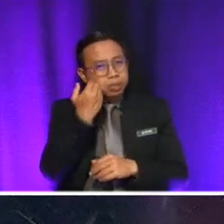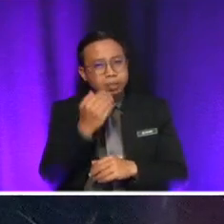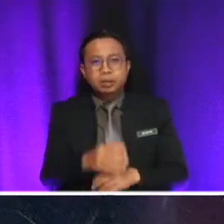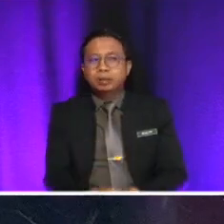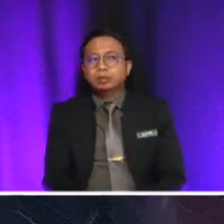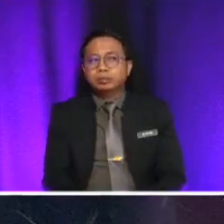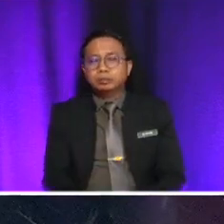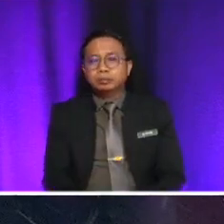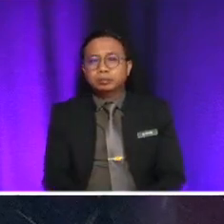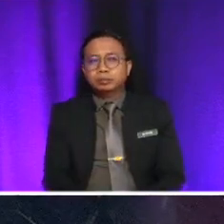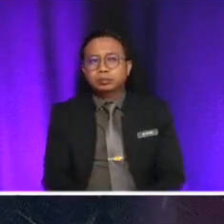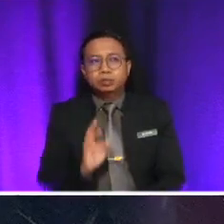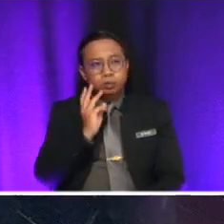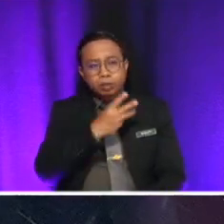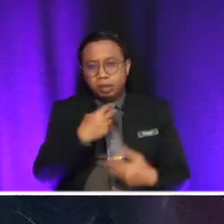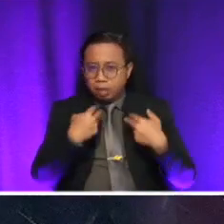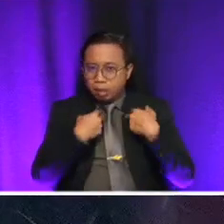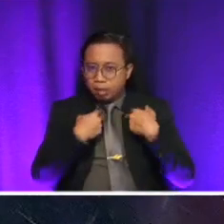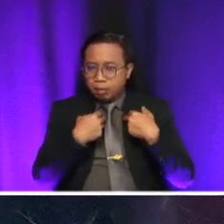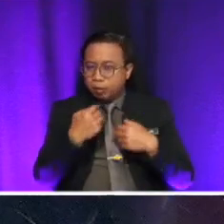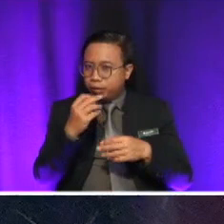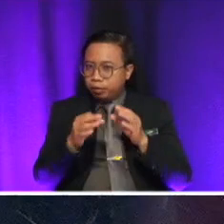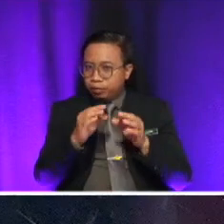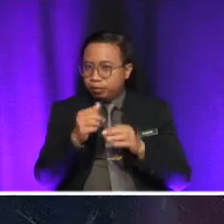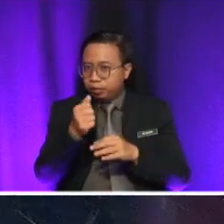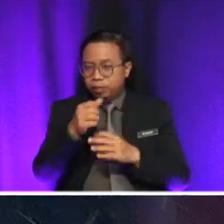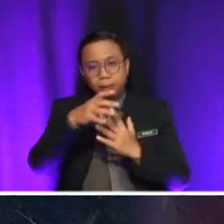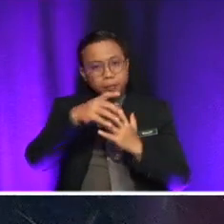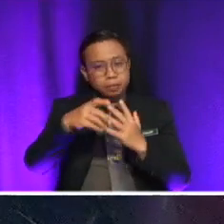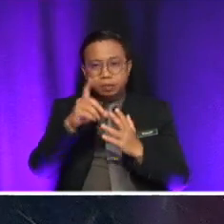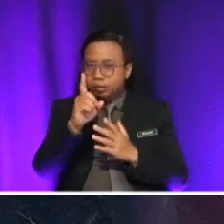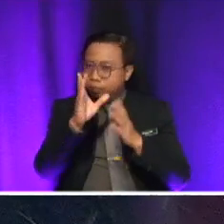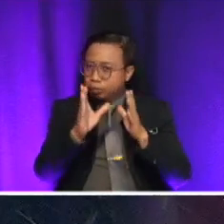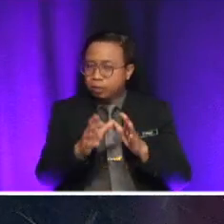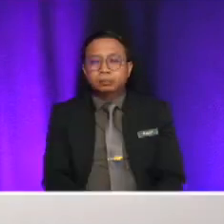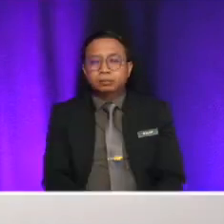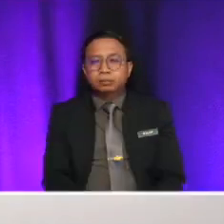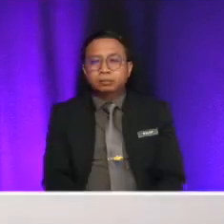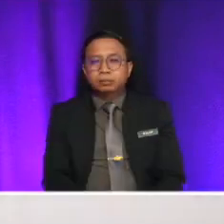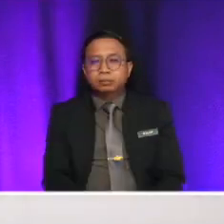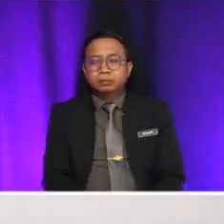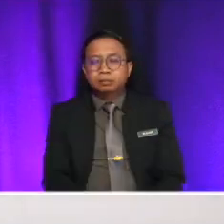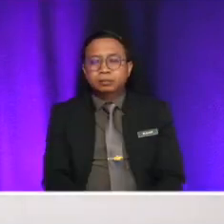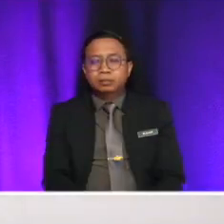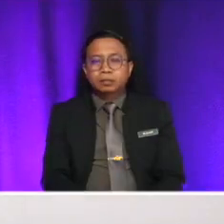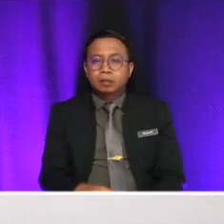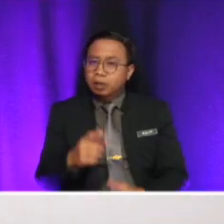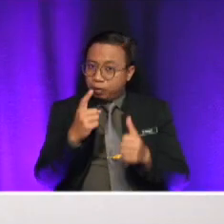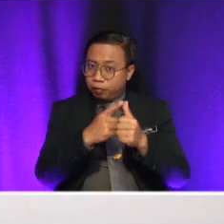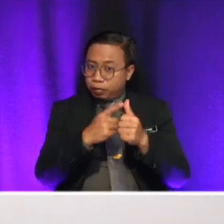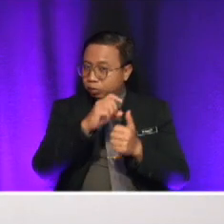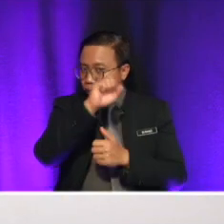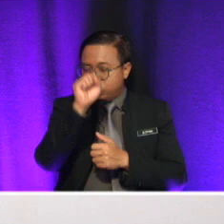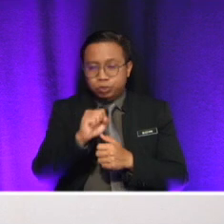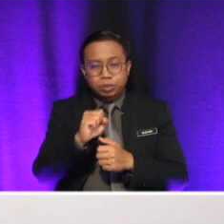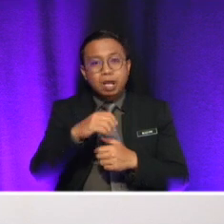All right, can we have a volunteer? If not, Mr. Mohana is going to pick someone. Okay, Puyi, the first question, how are